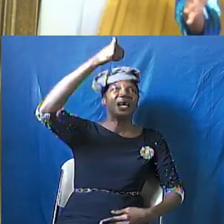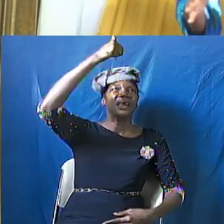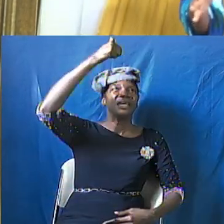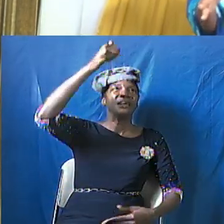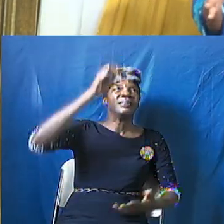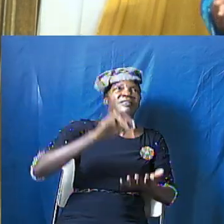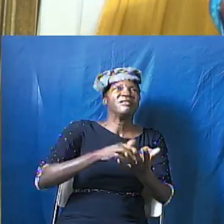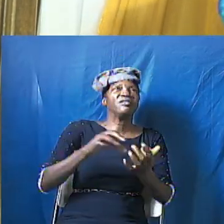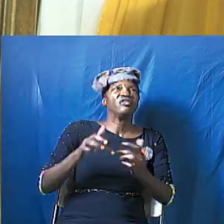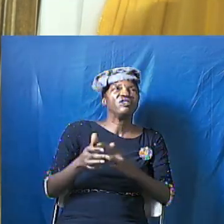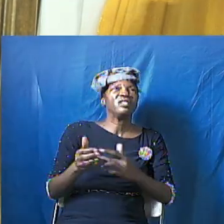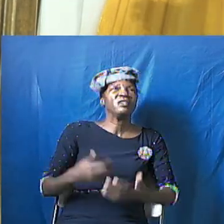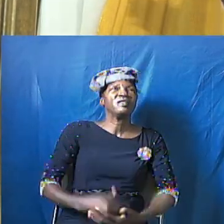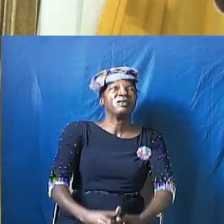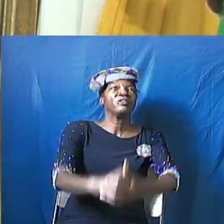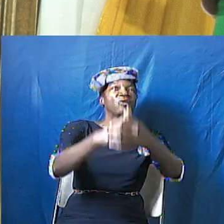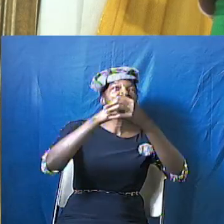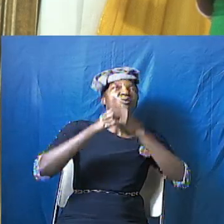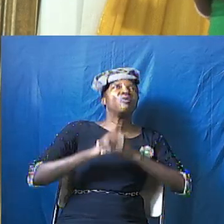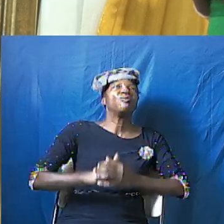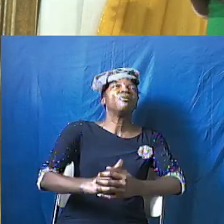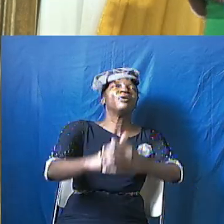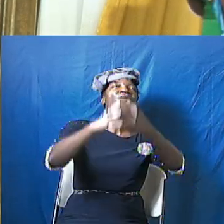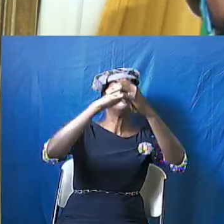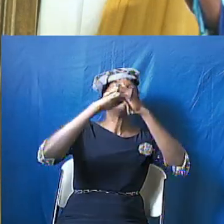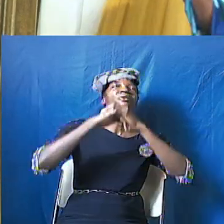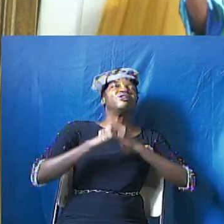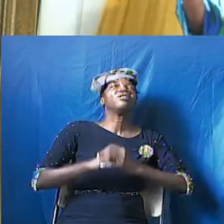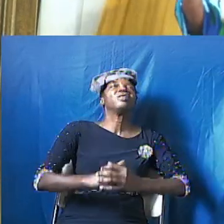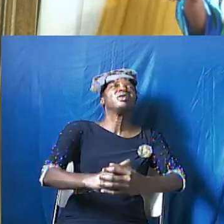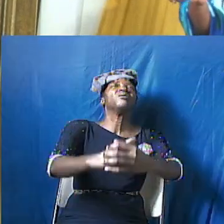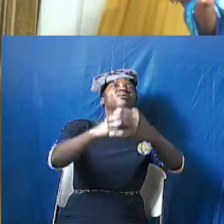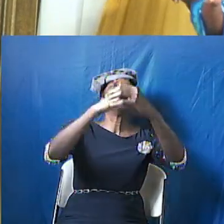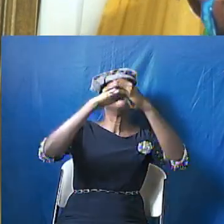We worship you, God. Hallelujah.